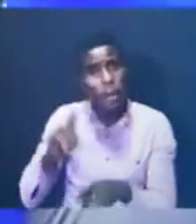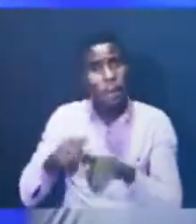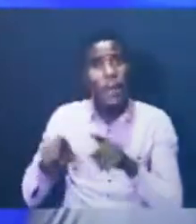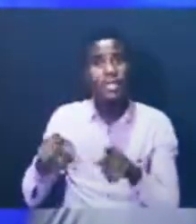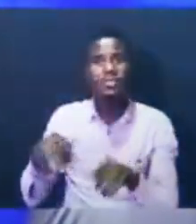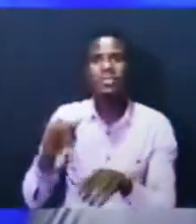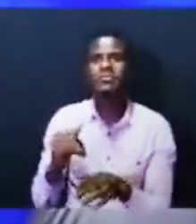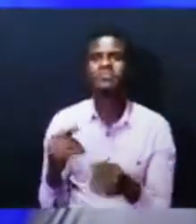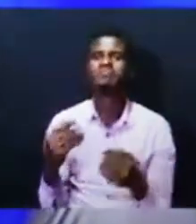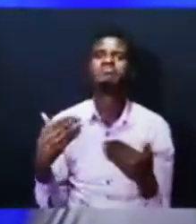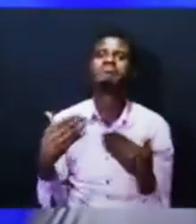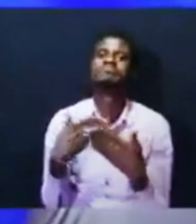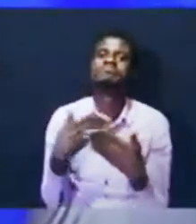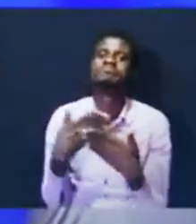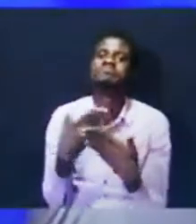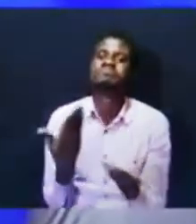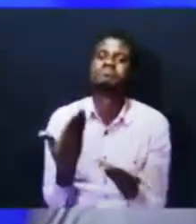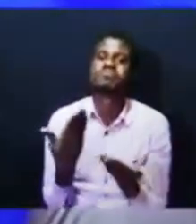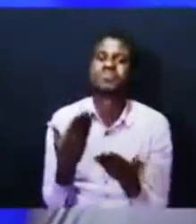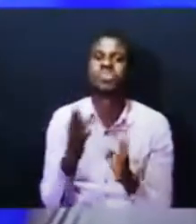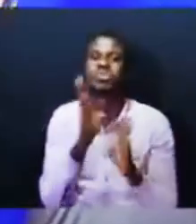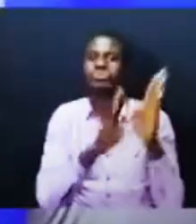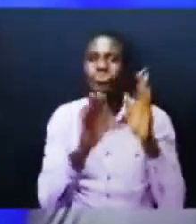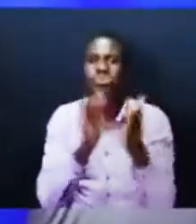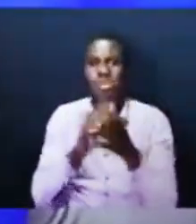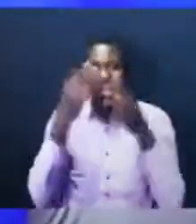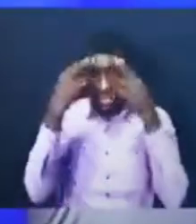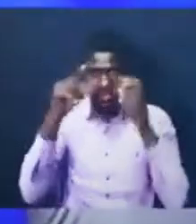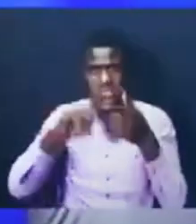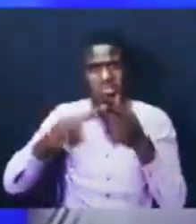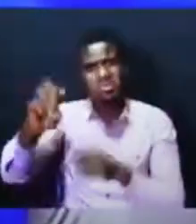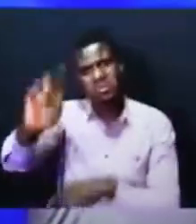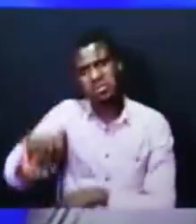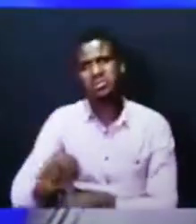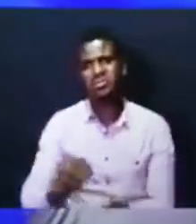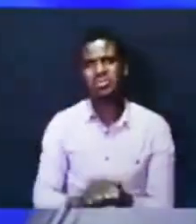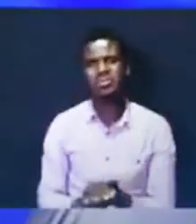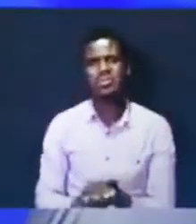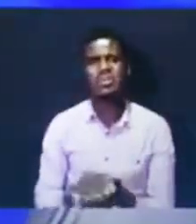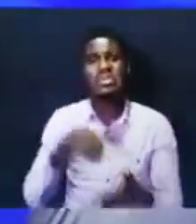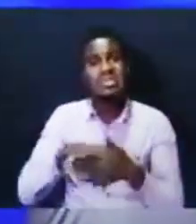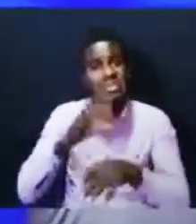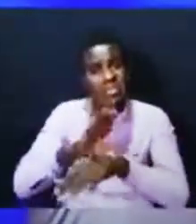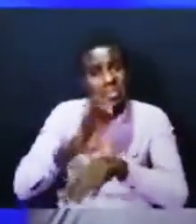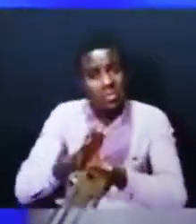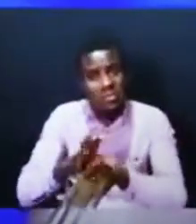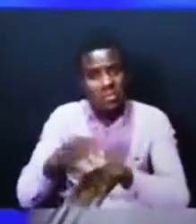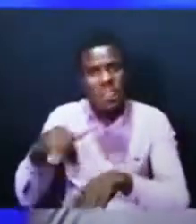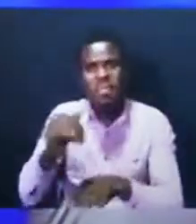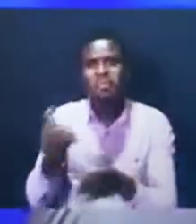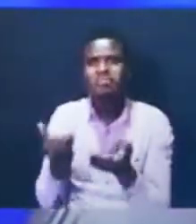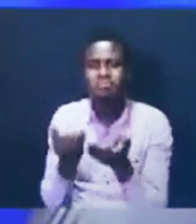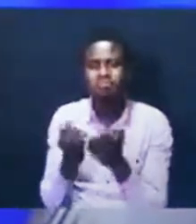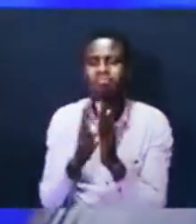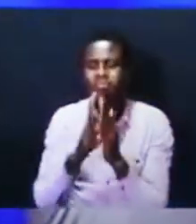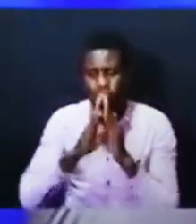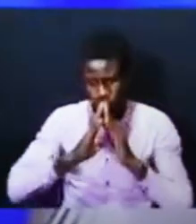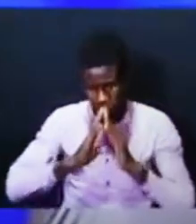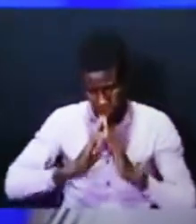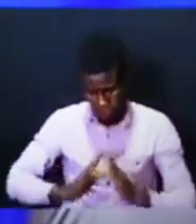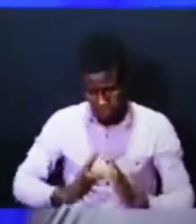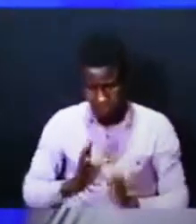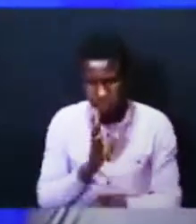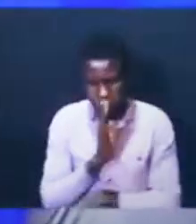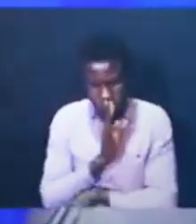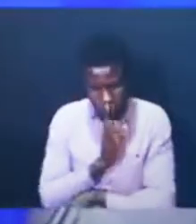the wolves. Even in church, they want to buy their peace